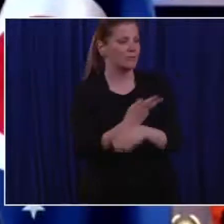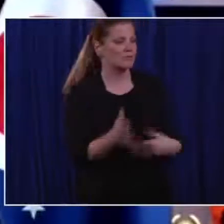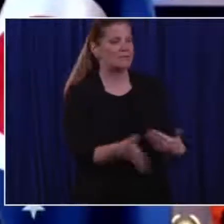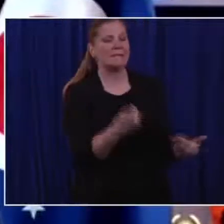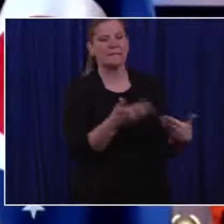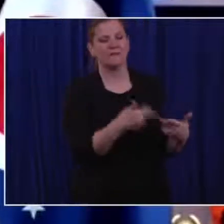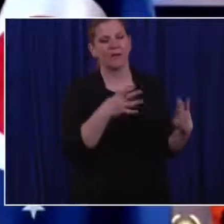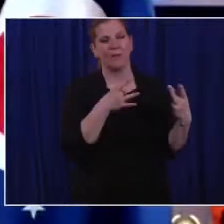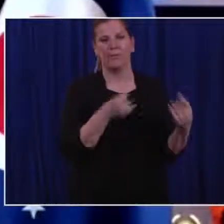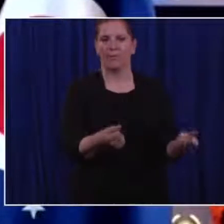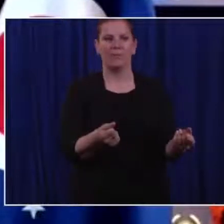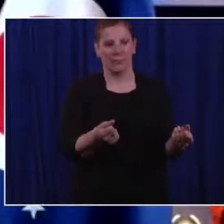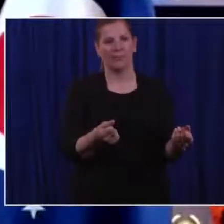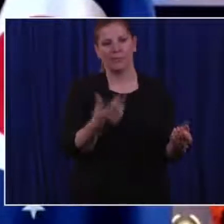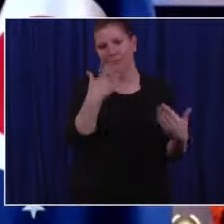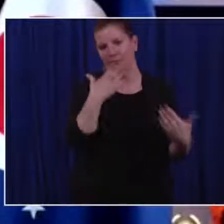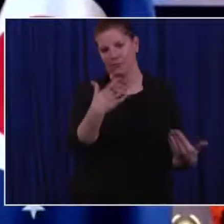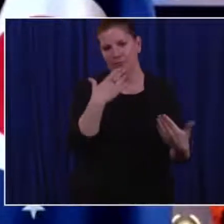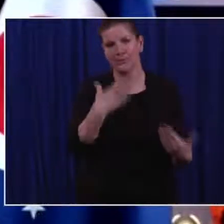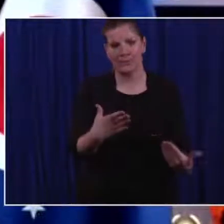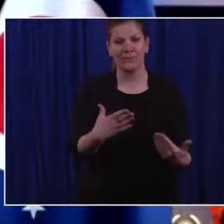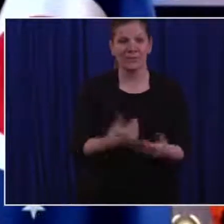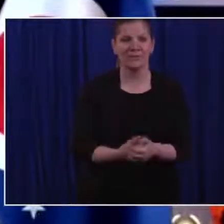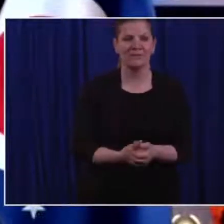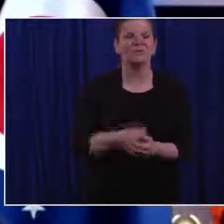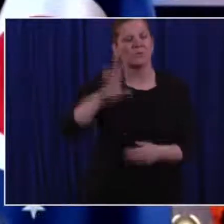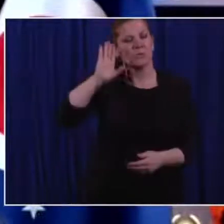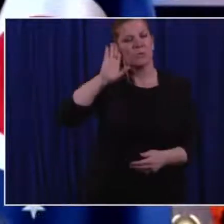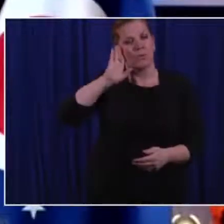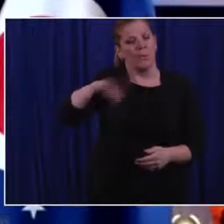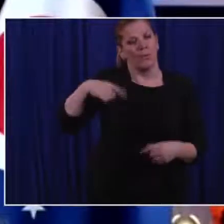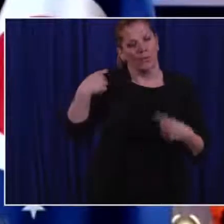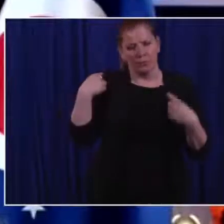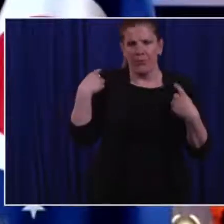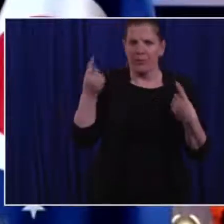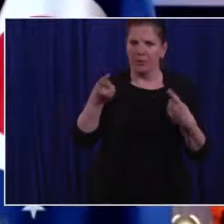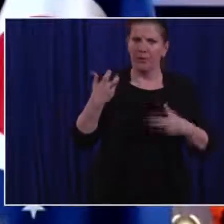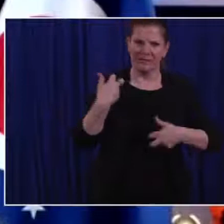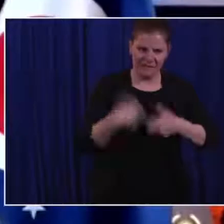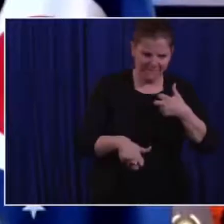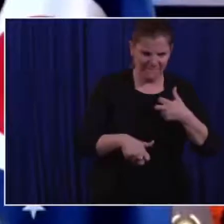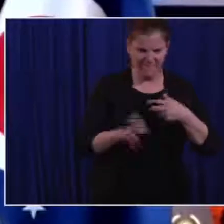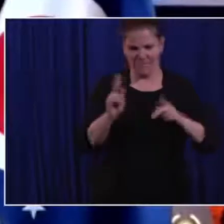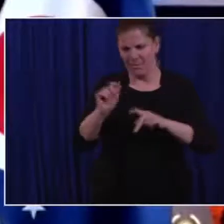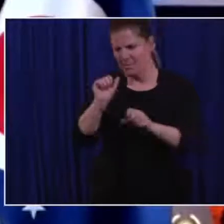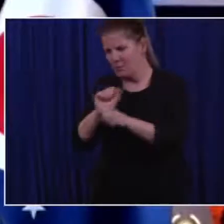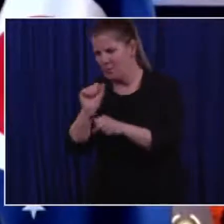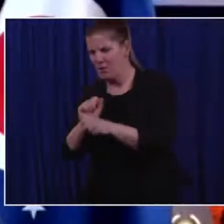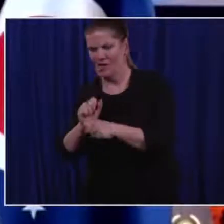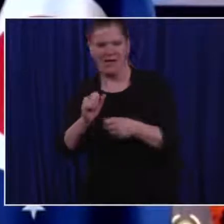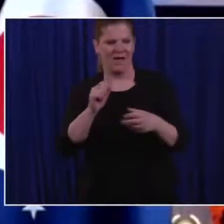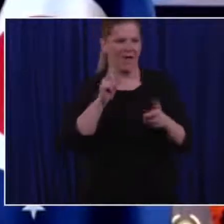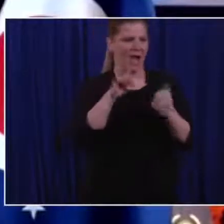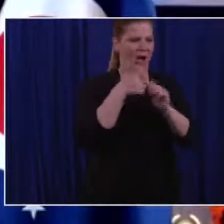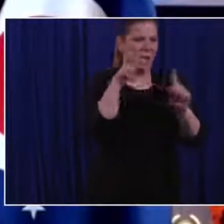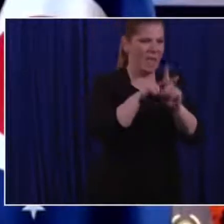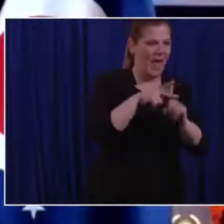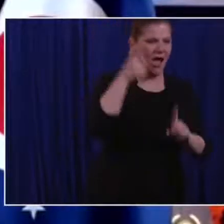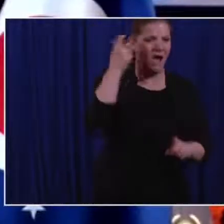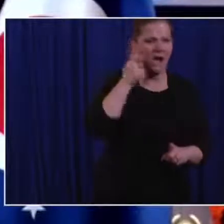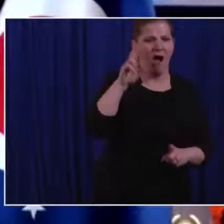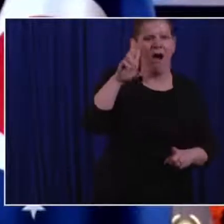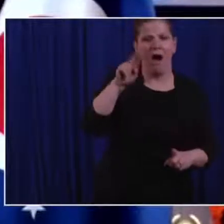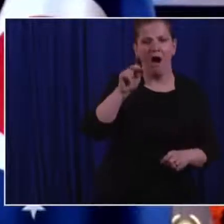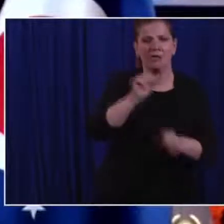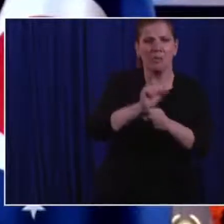try to work ourselves out of the challenges that we have with the unemployment system, and also work our way forward